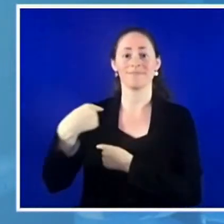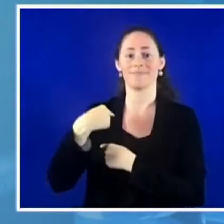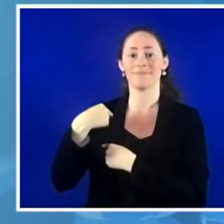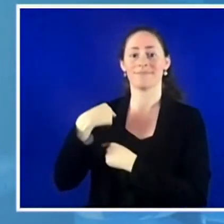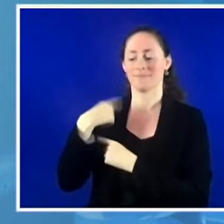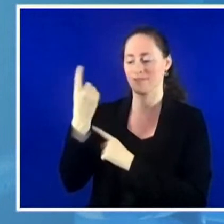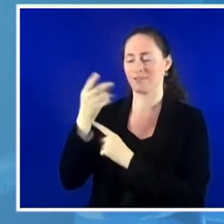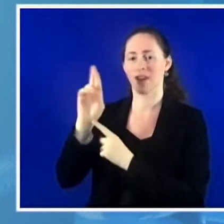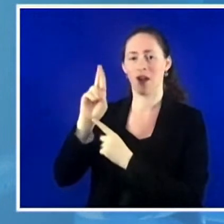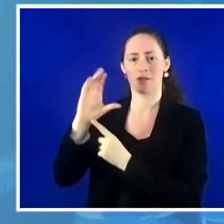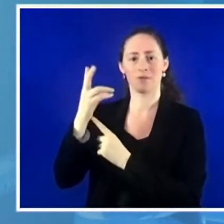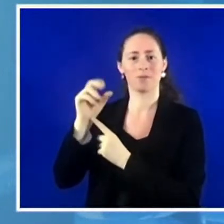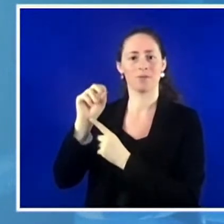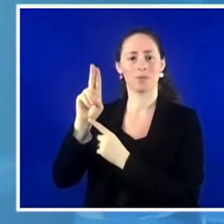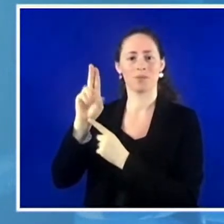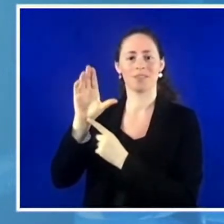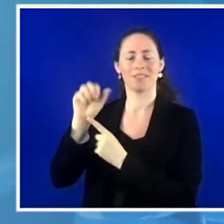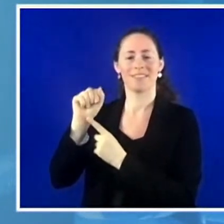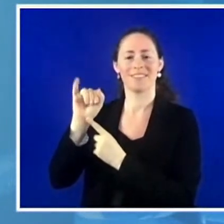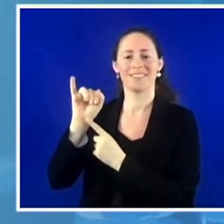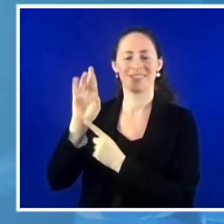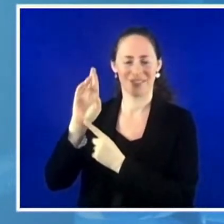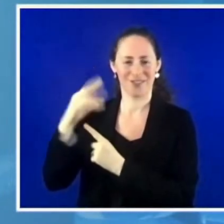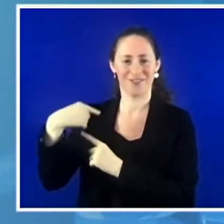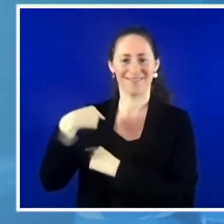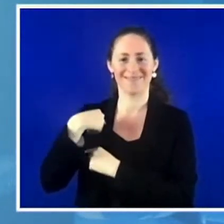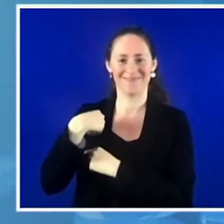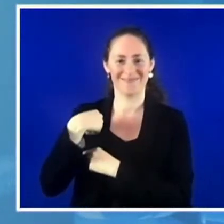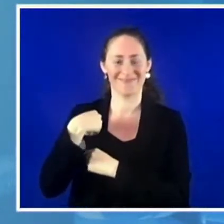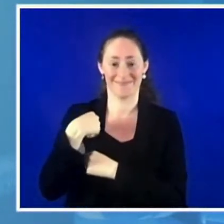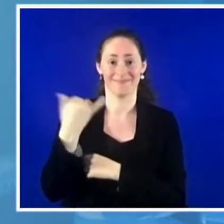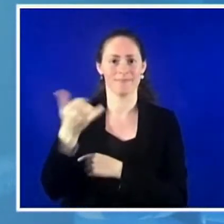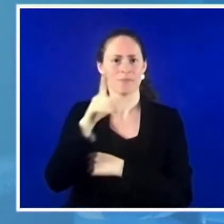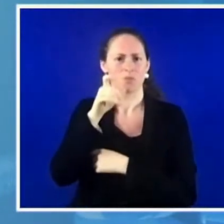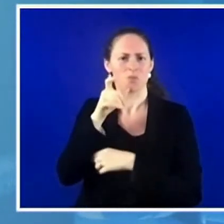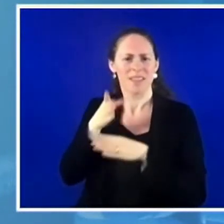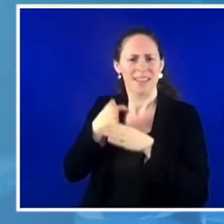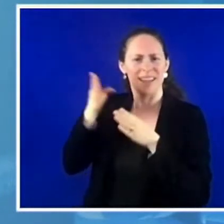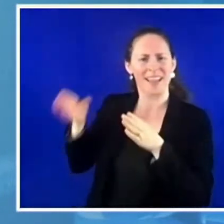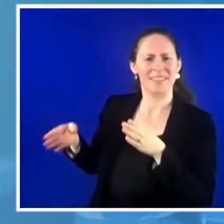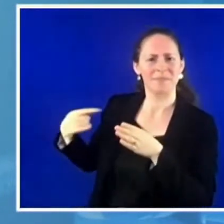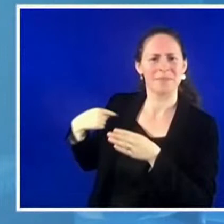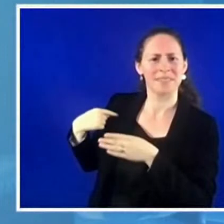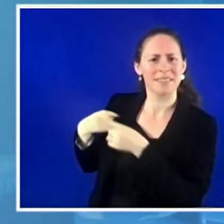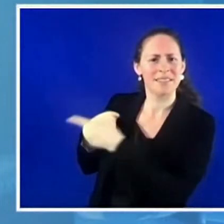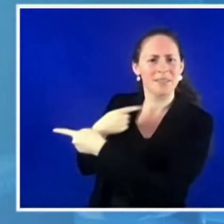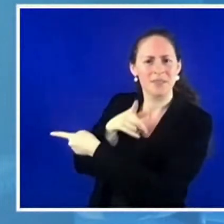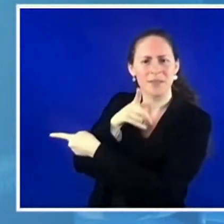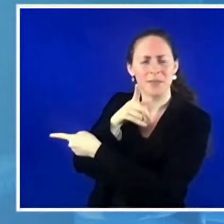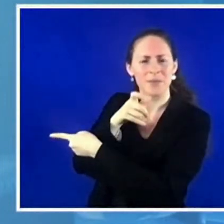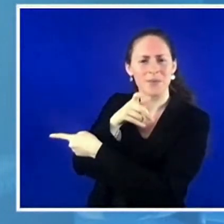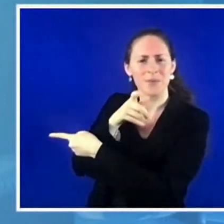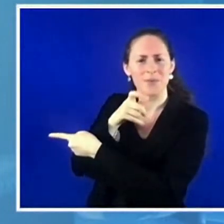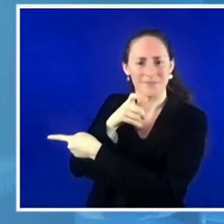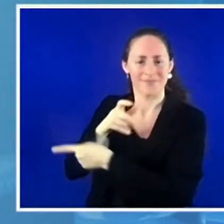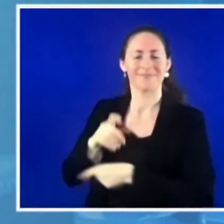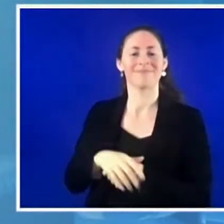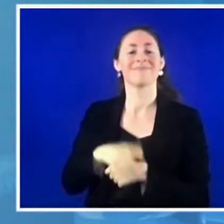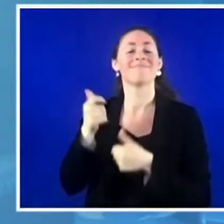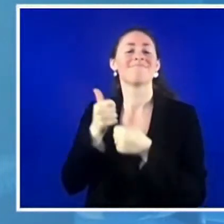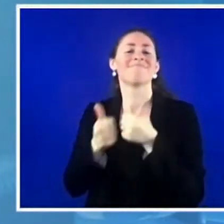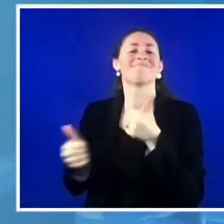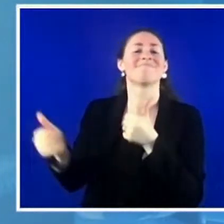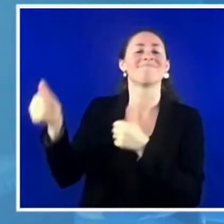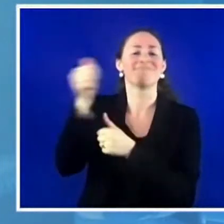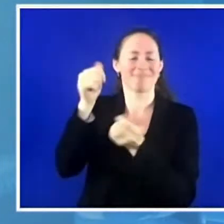me in South Court Studio here at the White House is the Surgeon General of the United States, Dr. Vivek Murthy. And sitting on the screens